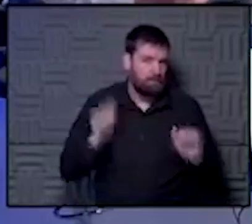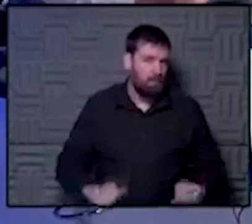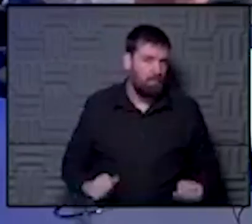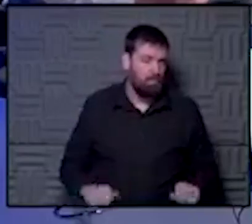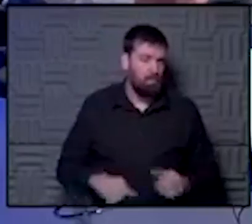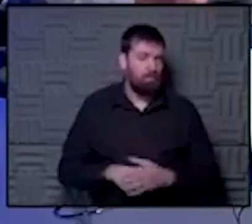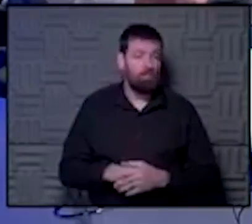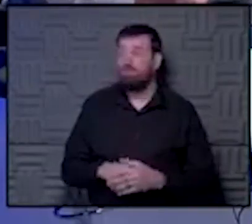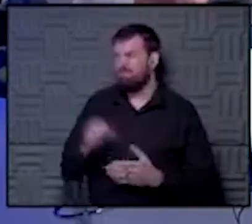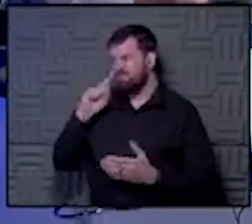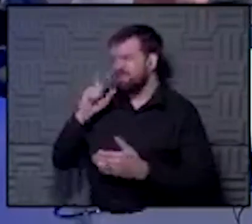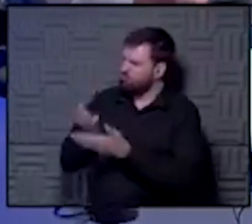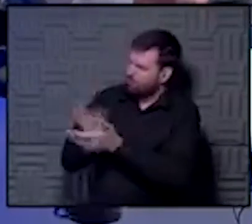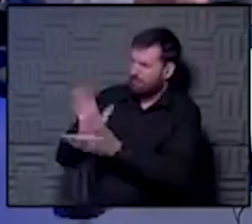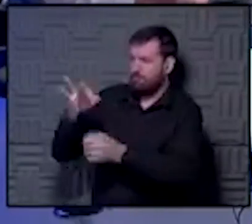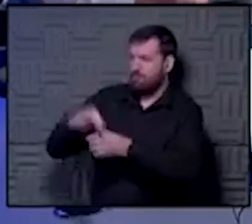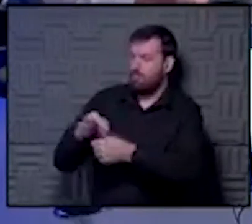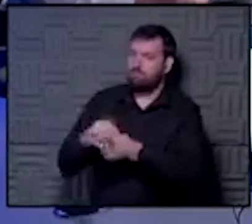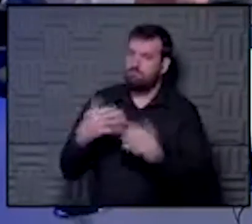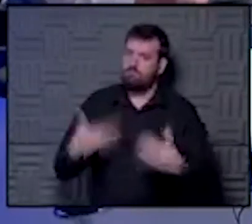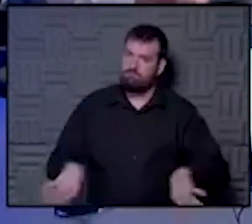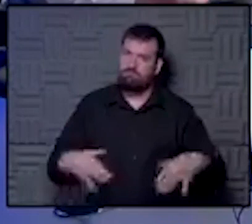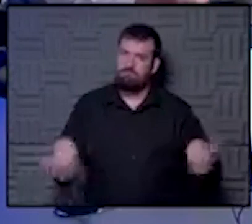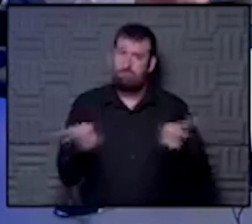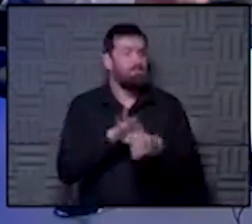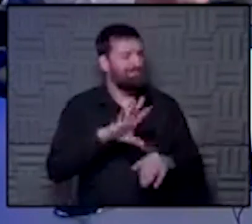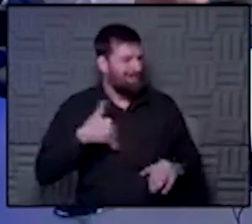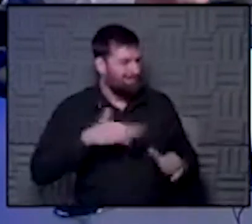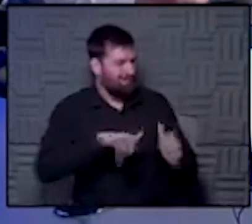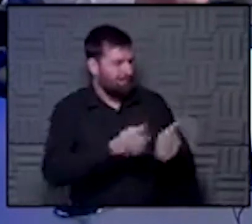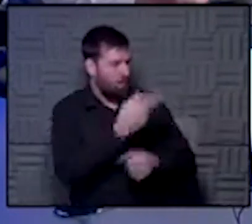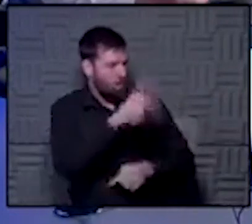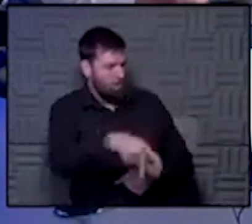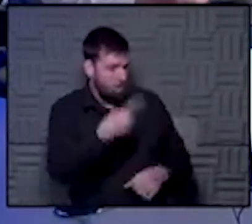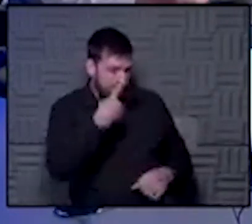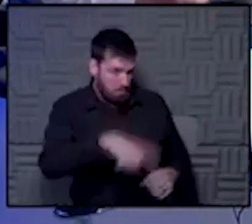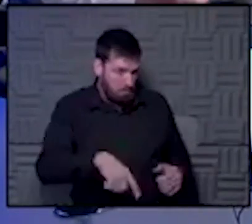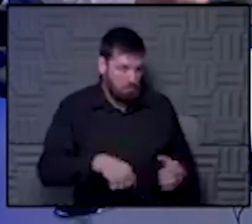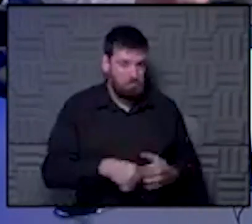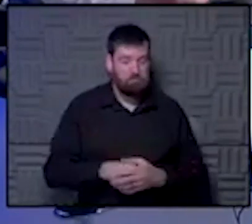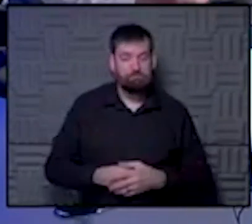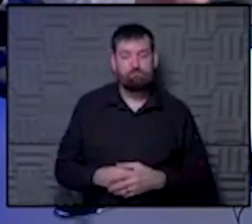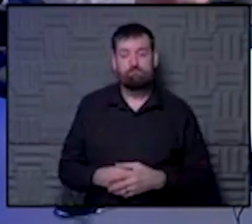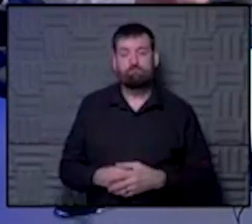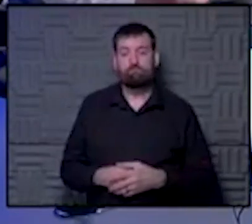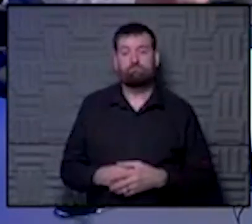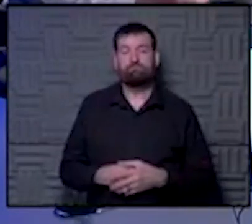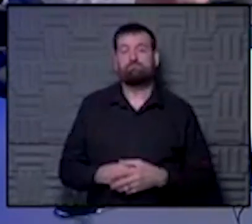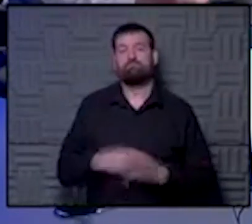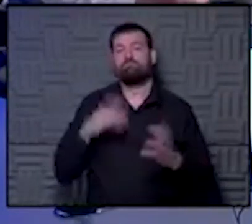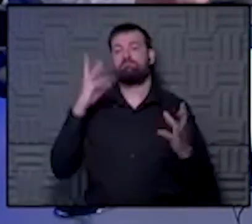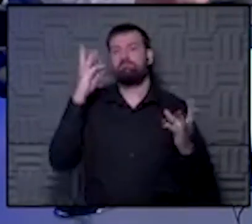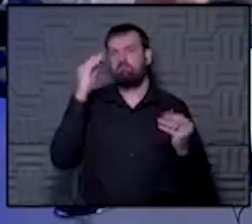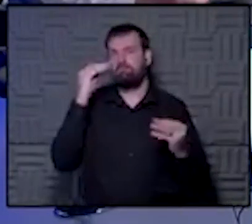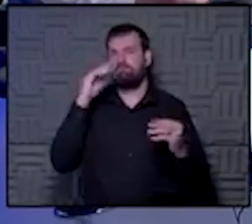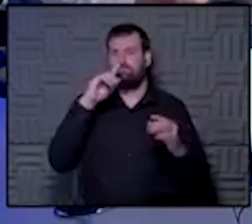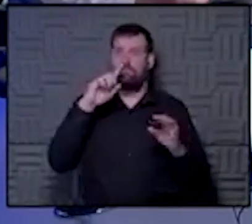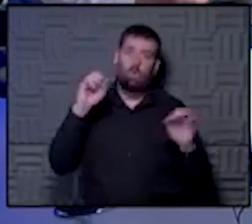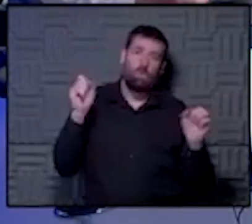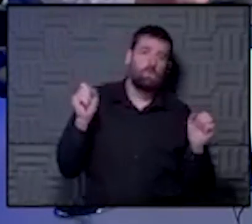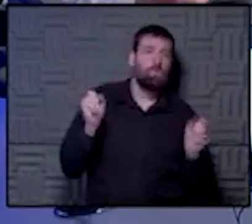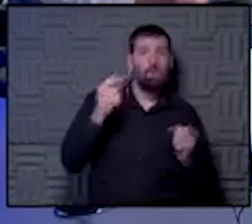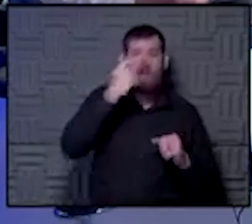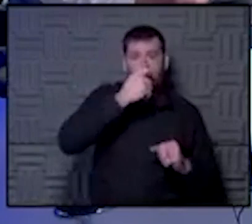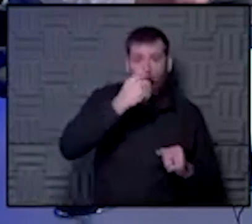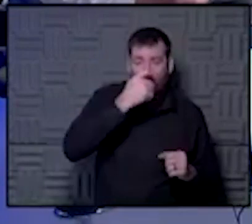I think the right to vote's a big deal. I have a follow-up to that, if that's okay. Please, go ahead. I'm just thinking with cold and flu season, if